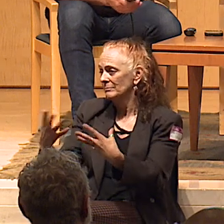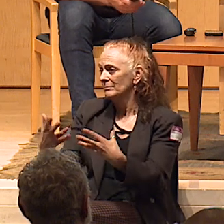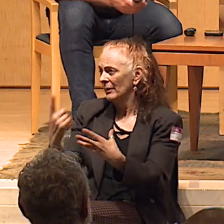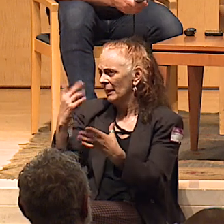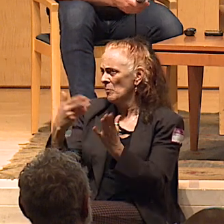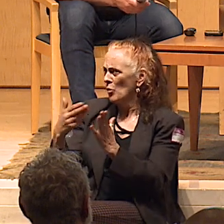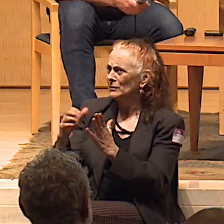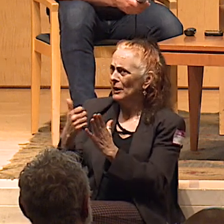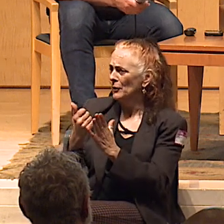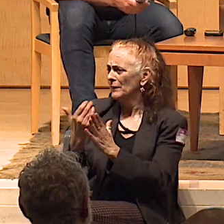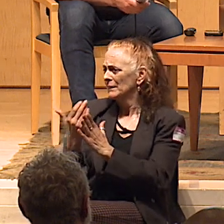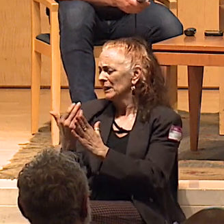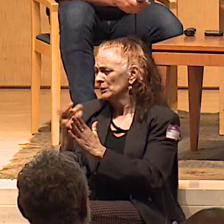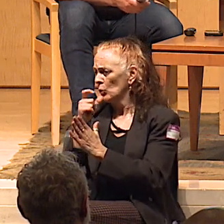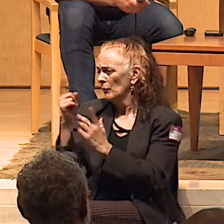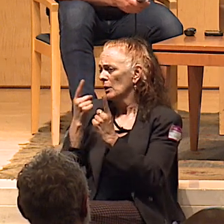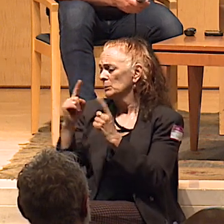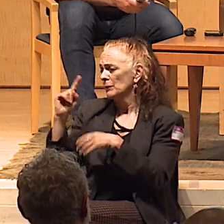10 or 15.